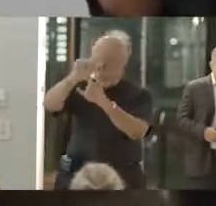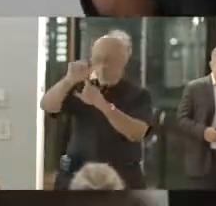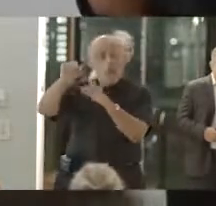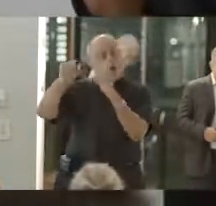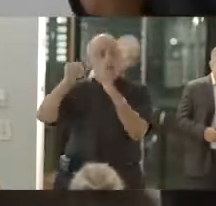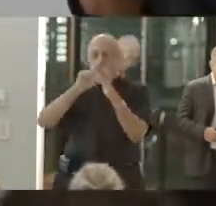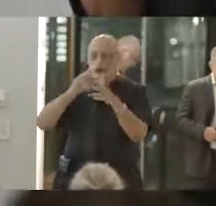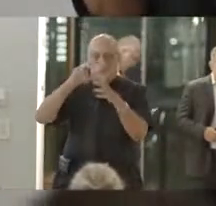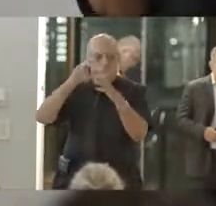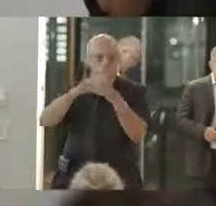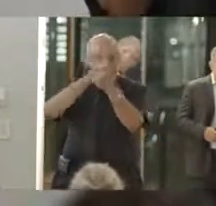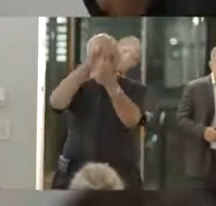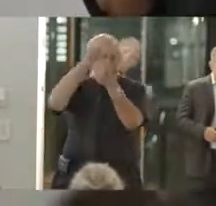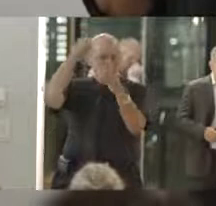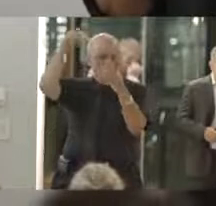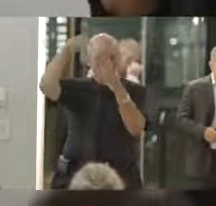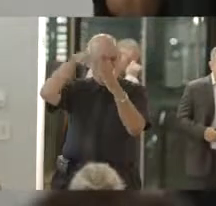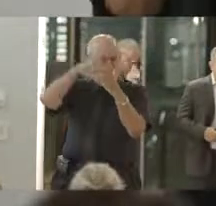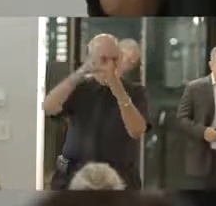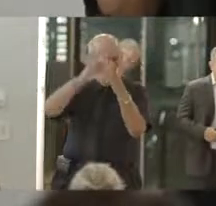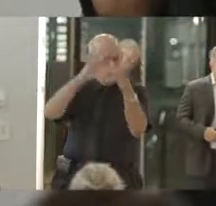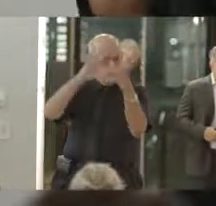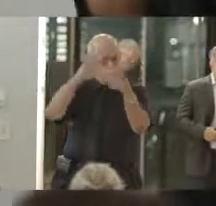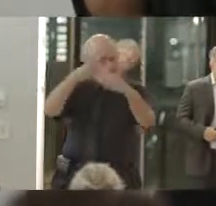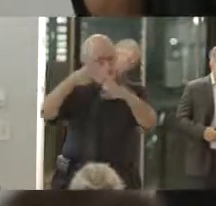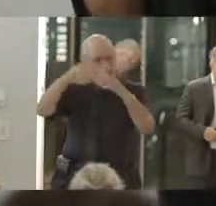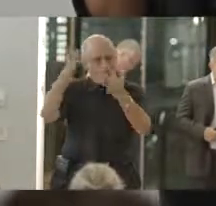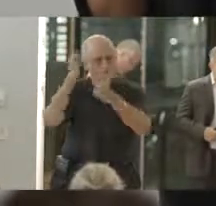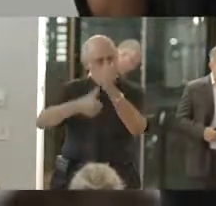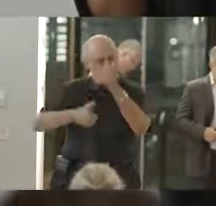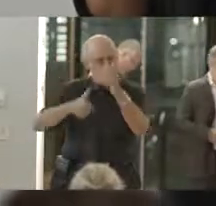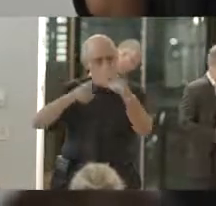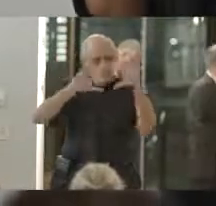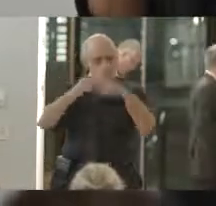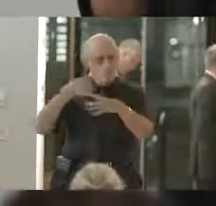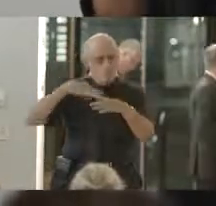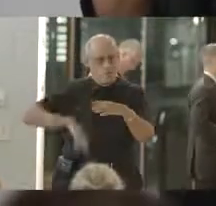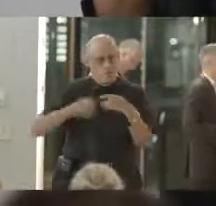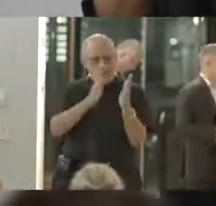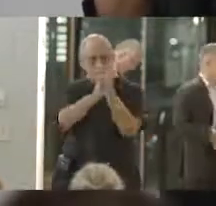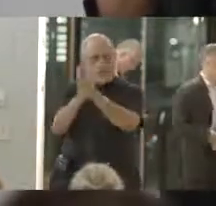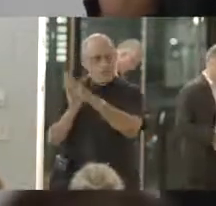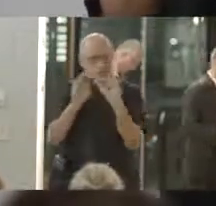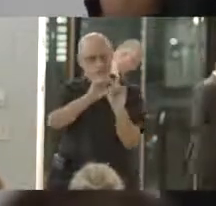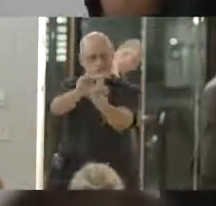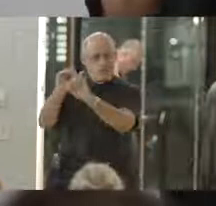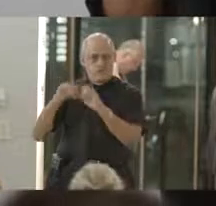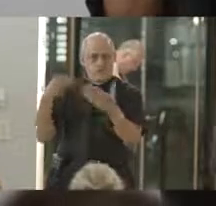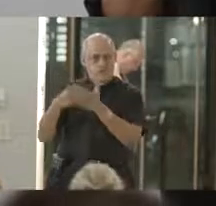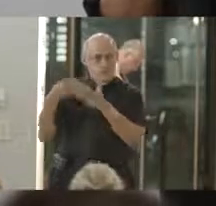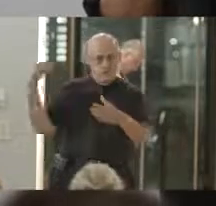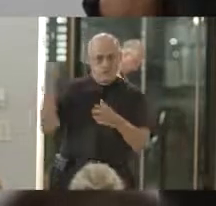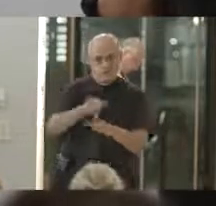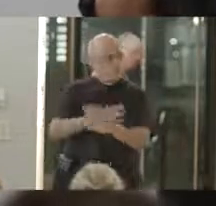without going to each of the potential beneficiaries of the project to ask for funding contributions.